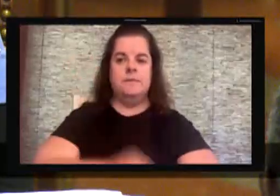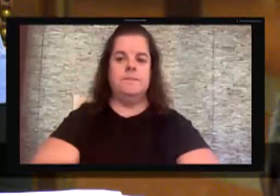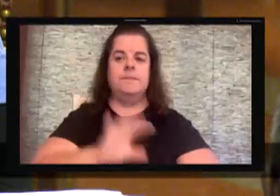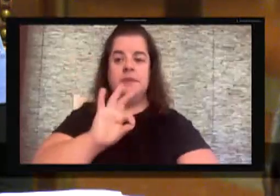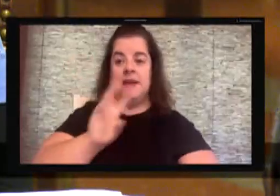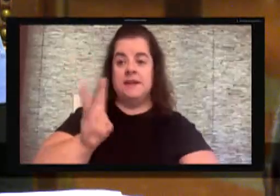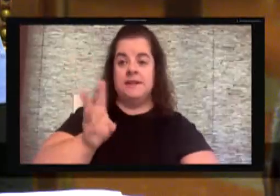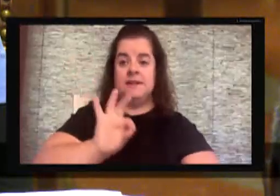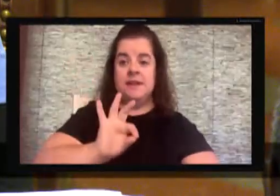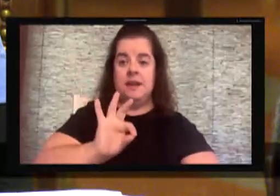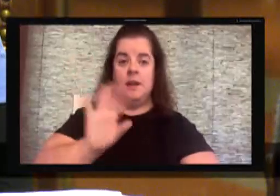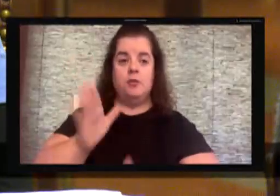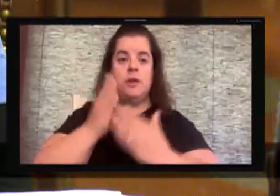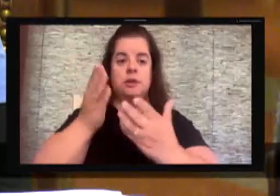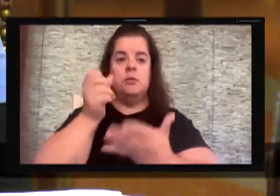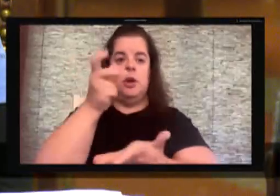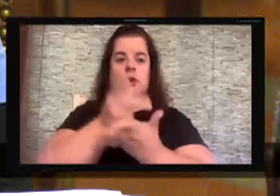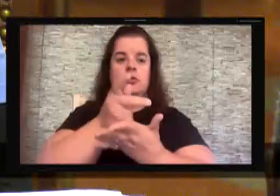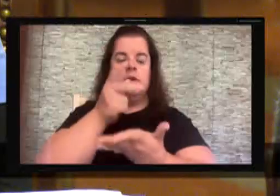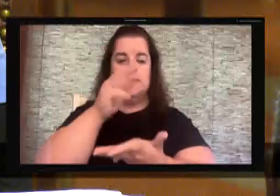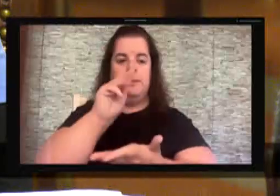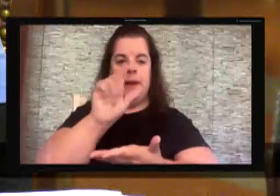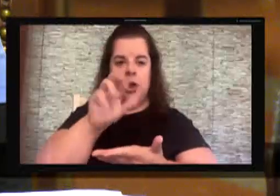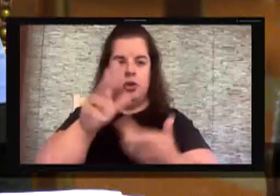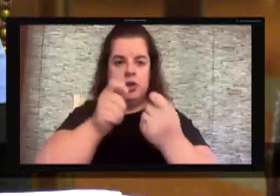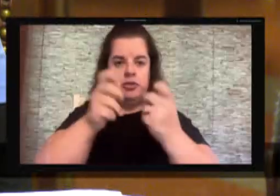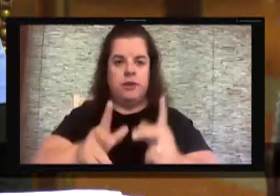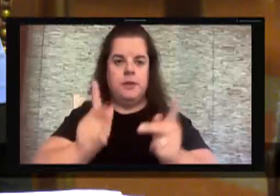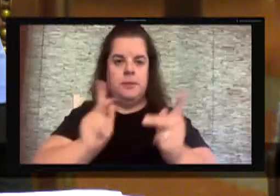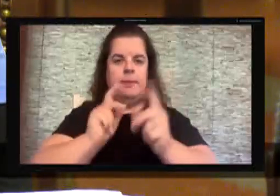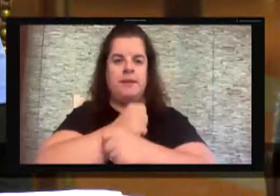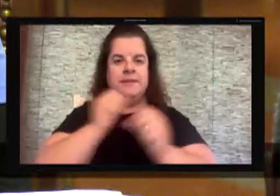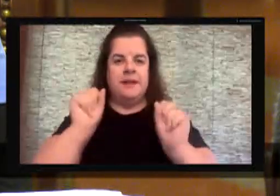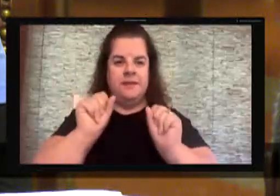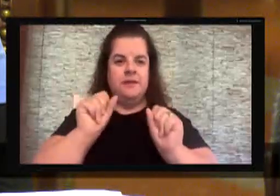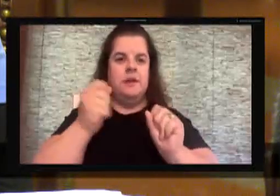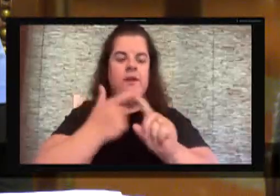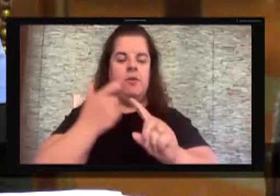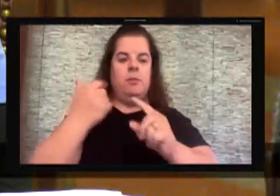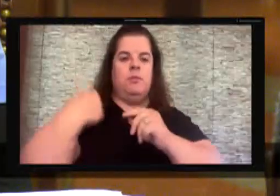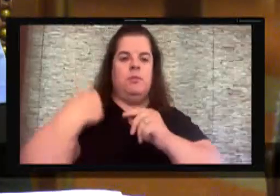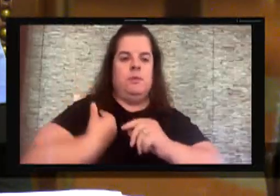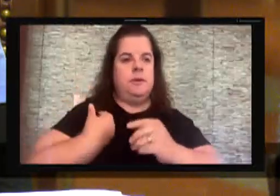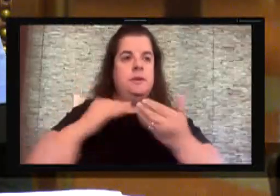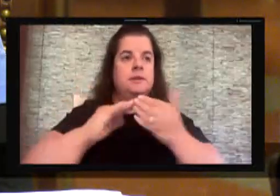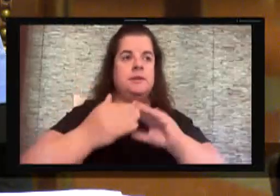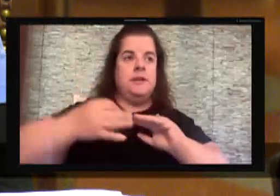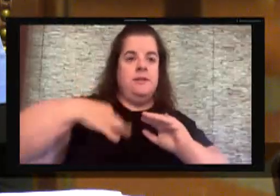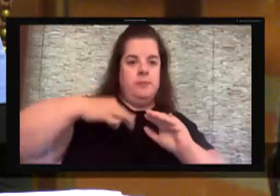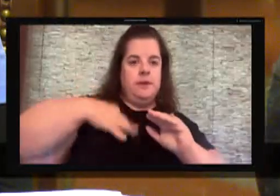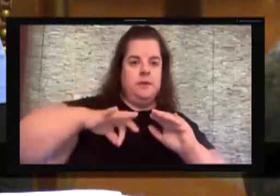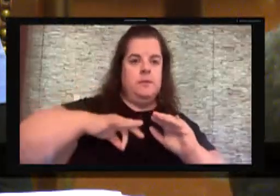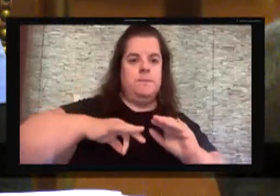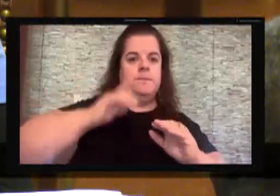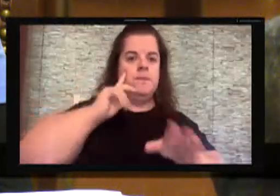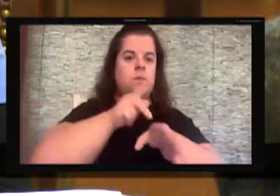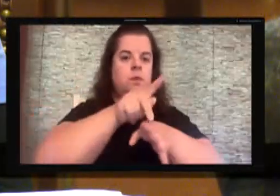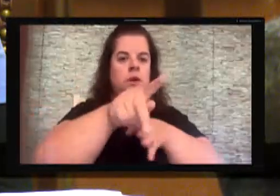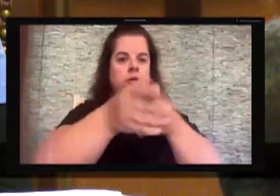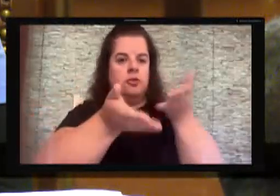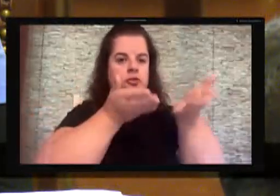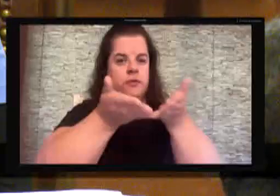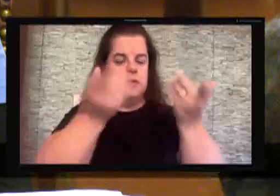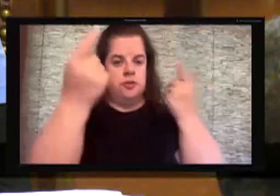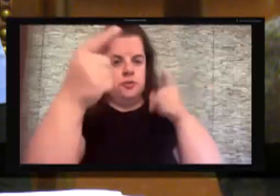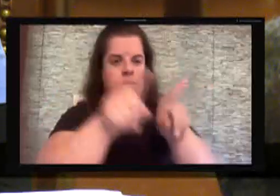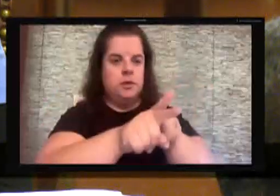Bill 969, resolution authorizing the mayor and the director of public safety to enter on behalf of the city of Pittsburgh into a professional services